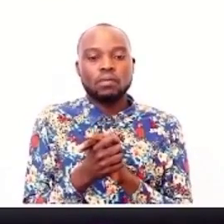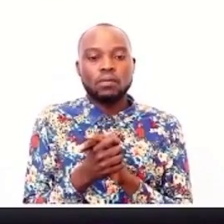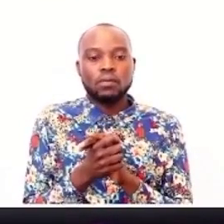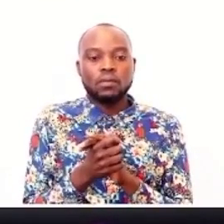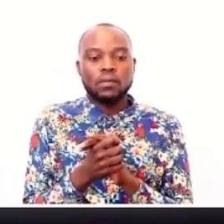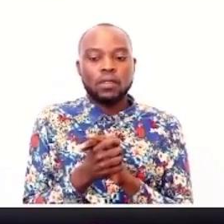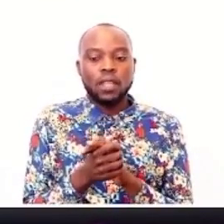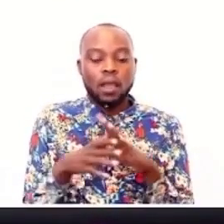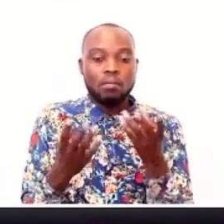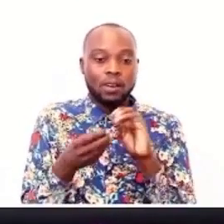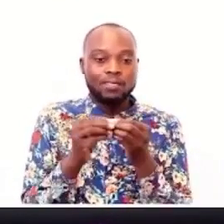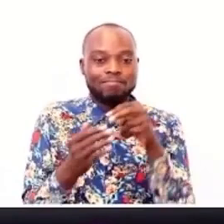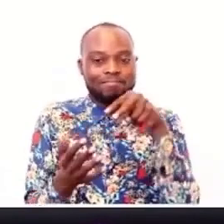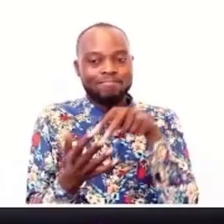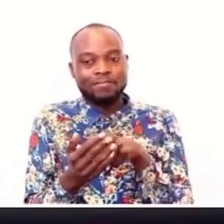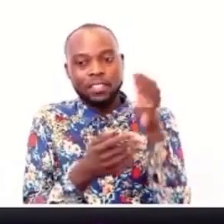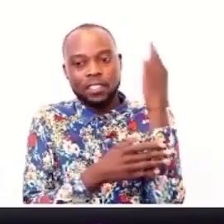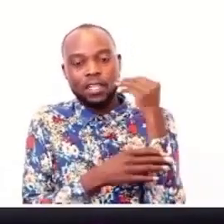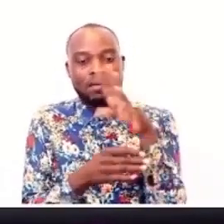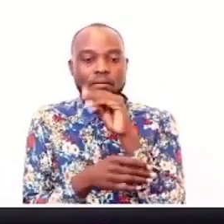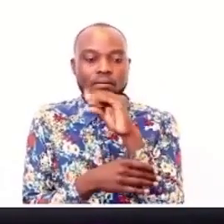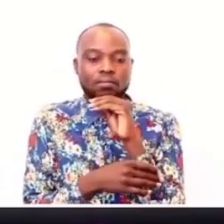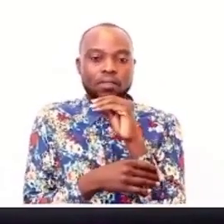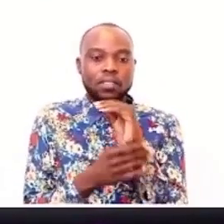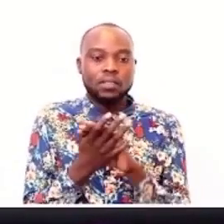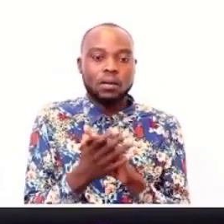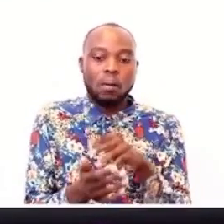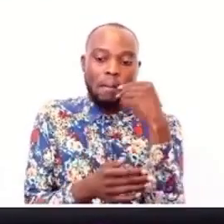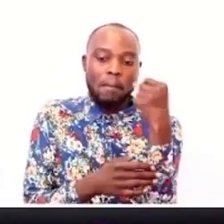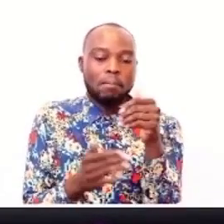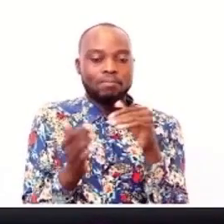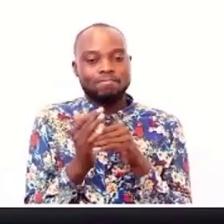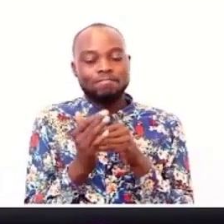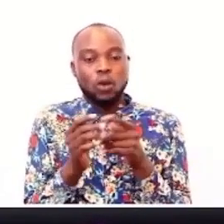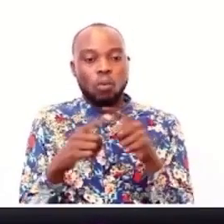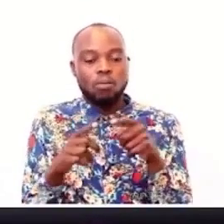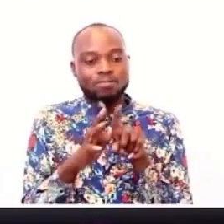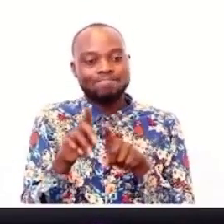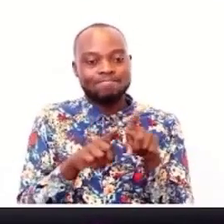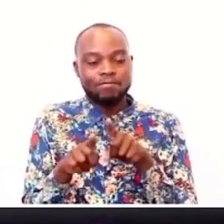about, repricing, the polluter pay principle, being representative, so allowing